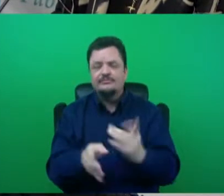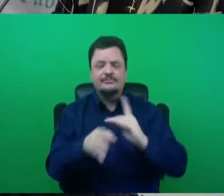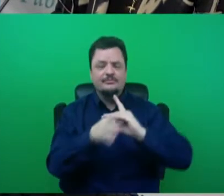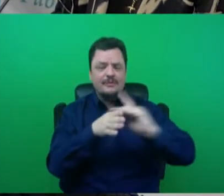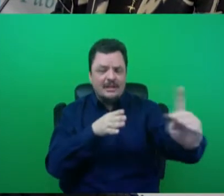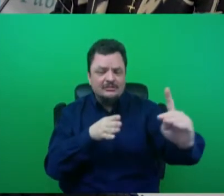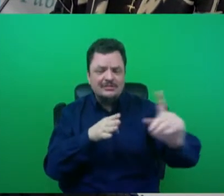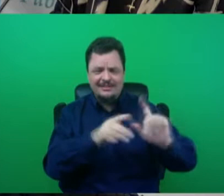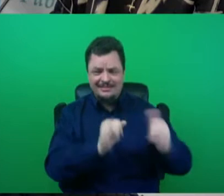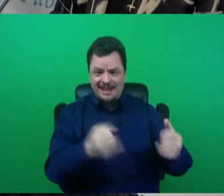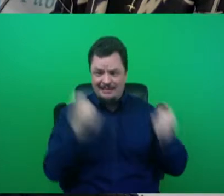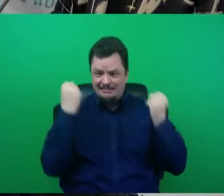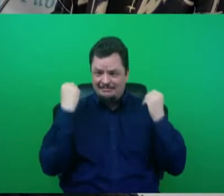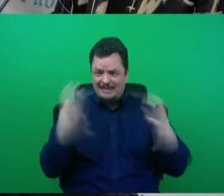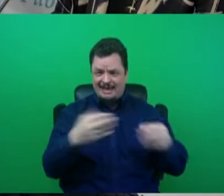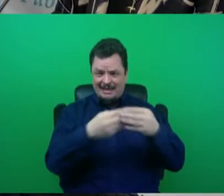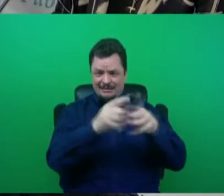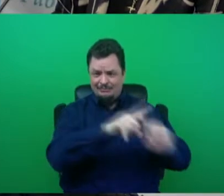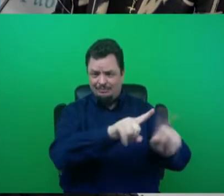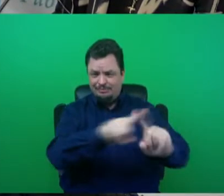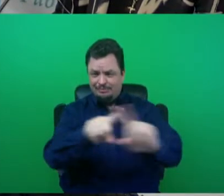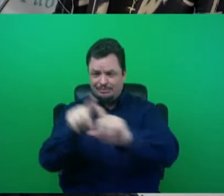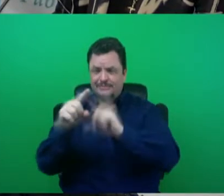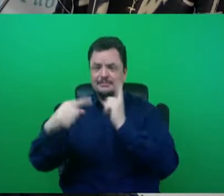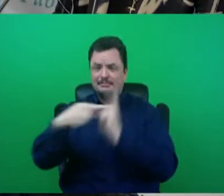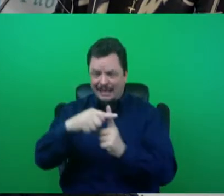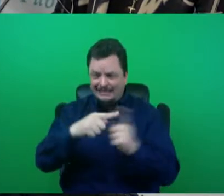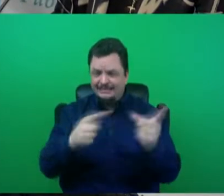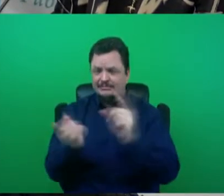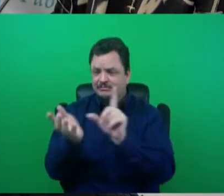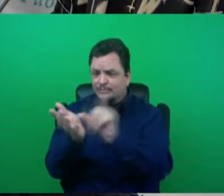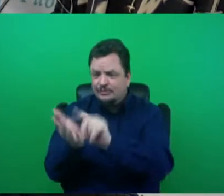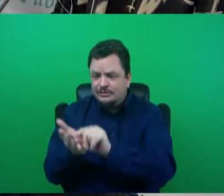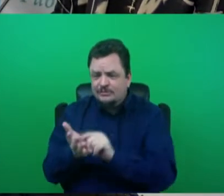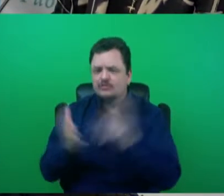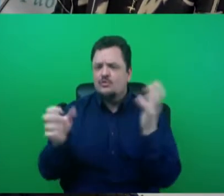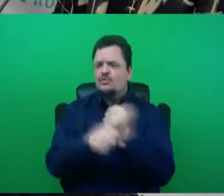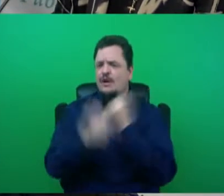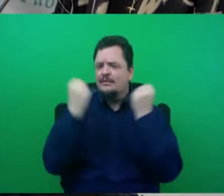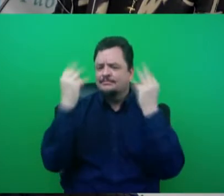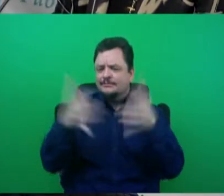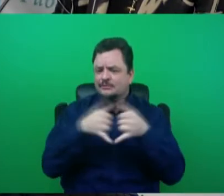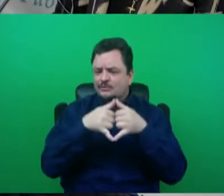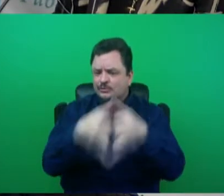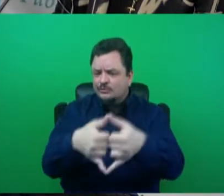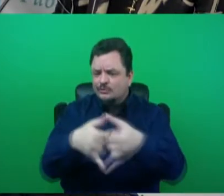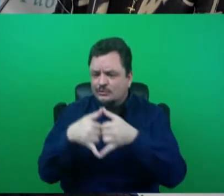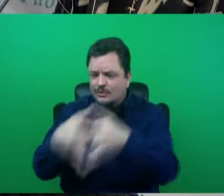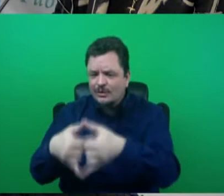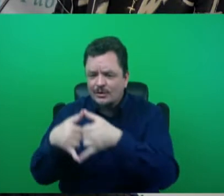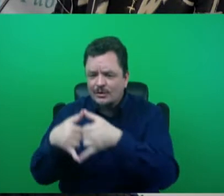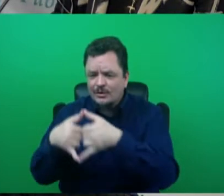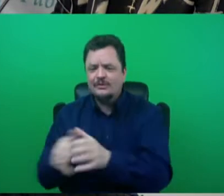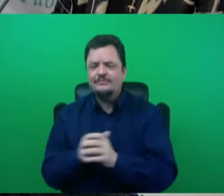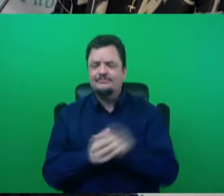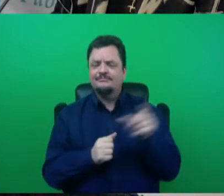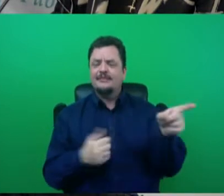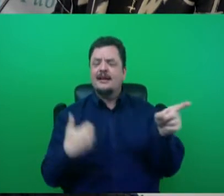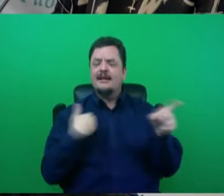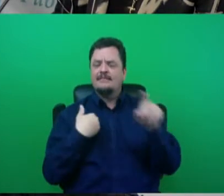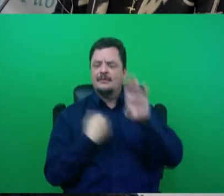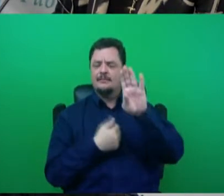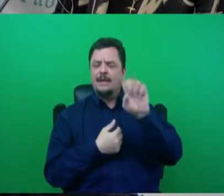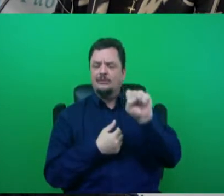has a bachelor's degree in philosophy from UCCS and a master's degree in health communication from Emerson College, Tufts